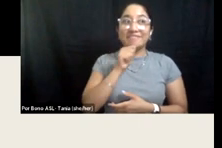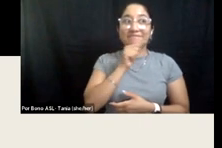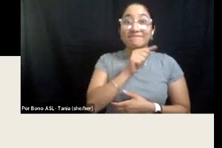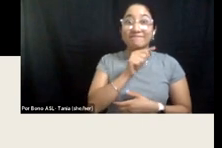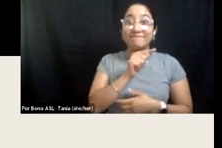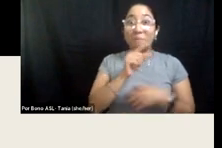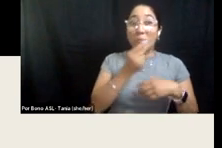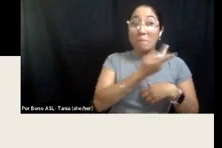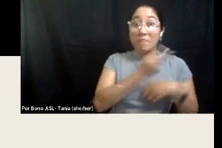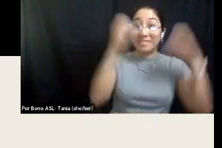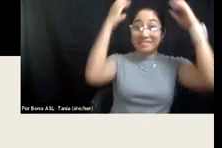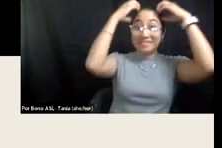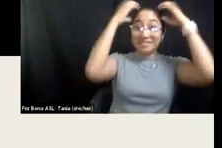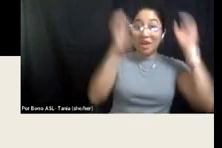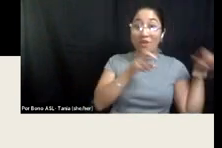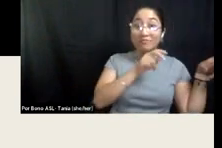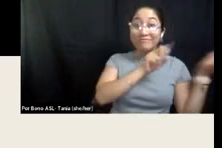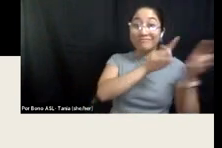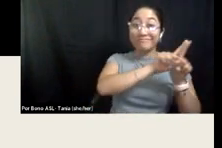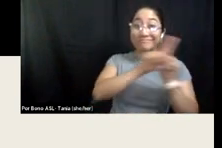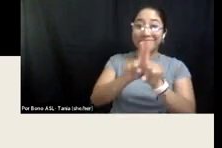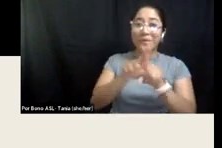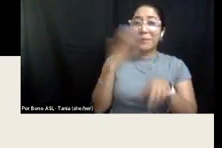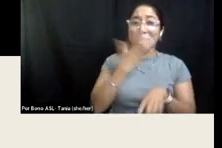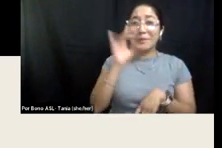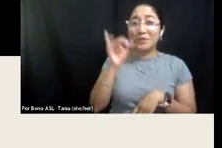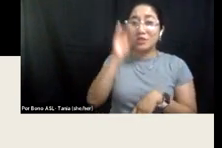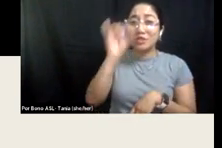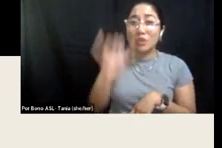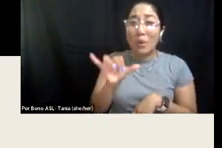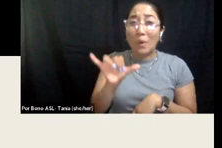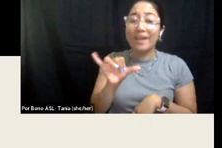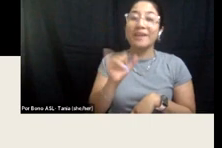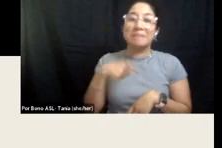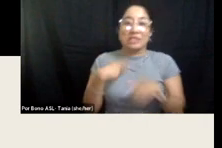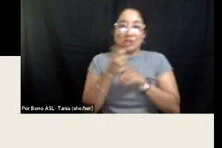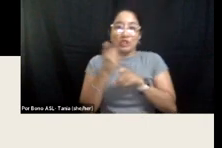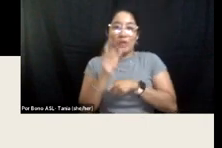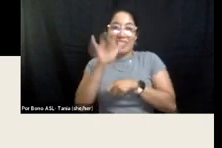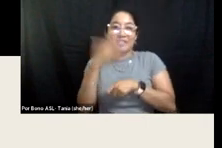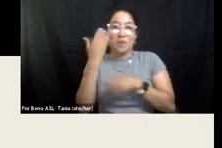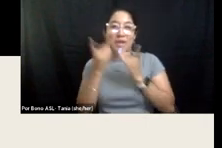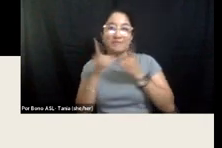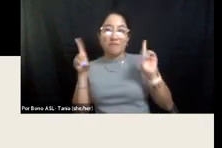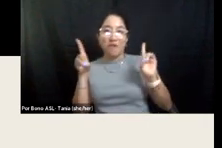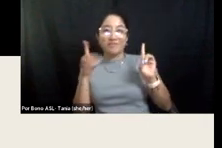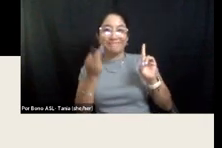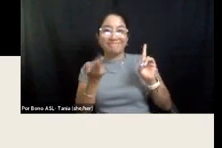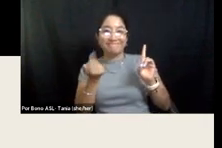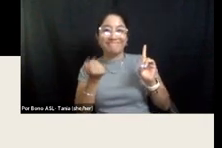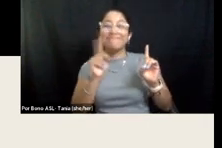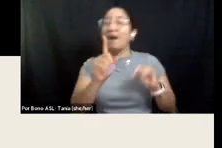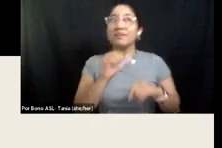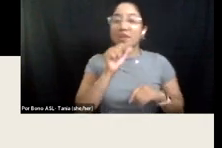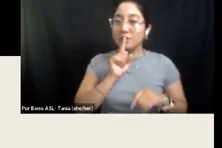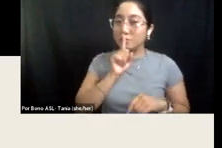much great joy. In order for I think this I made joy the right you choice. Got to have. I joked that's why we got divorced. Something. But that's again, not, that's not the real. This was a silly example. So please, I want you to think you of something